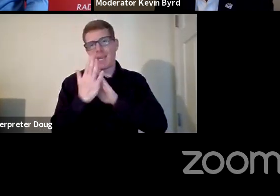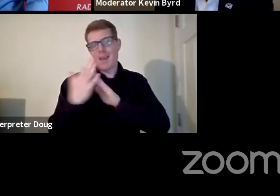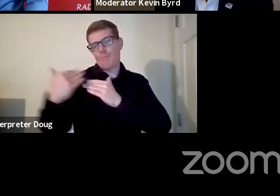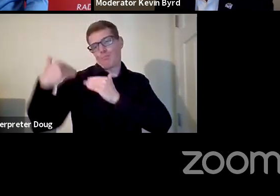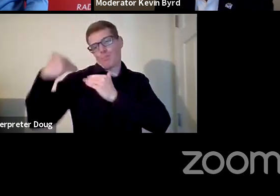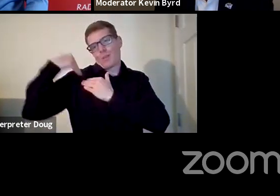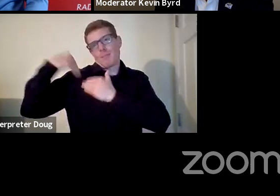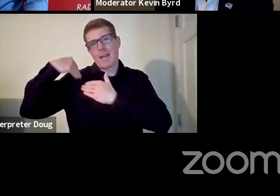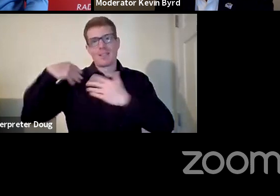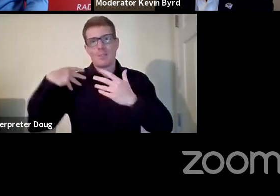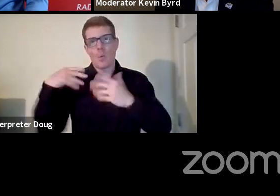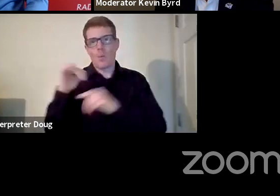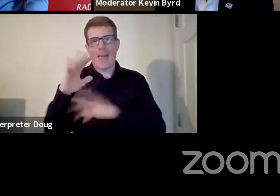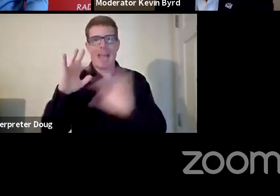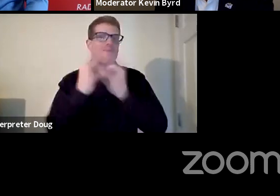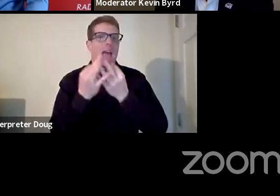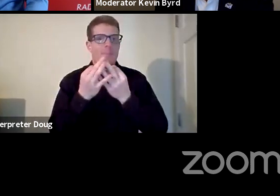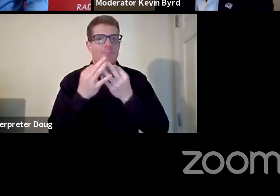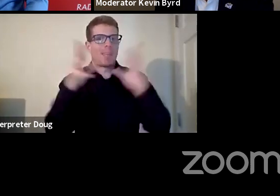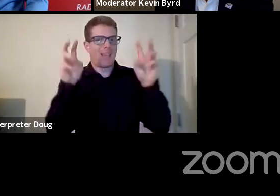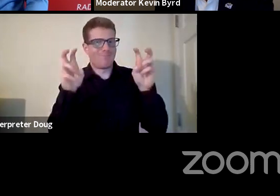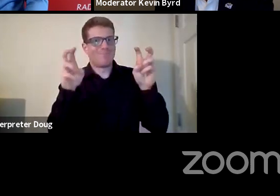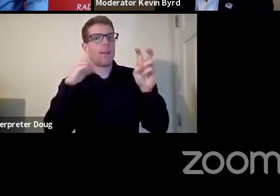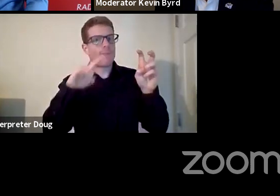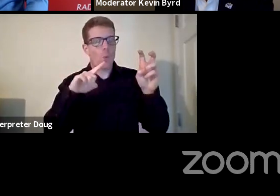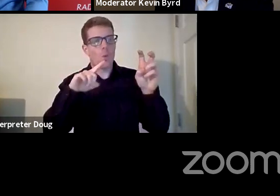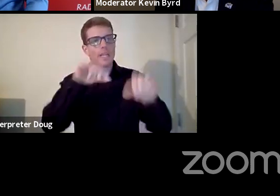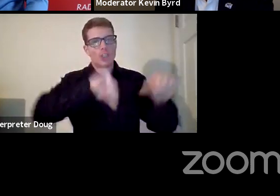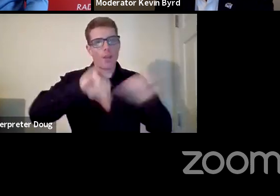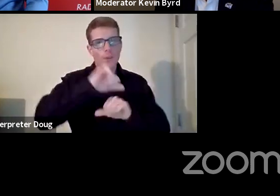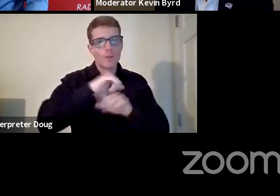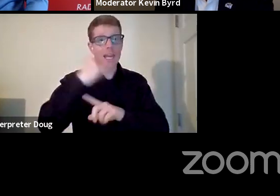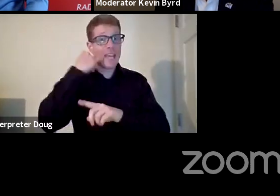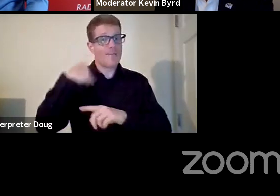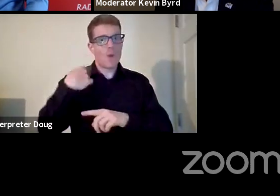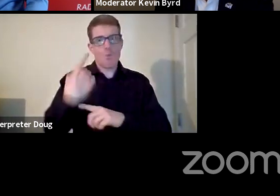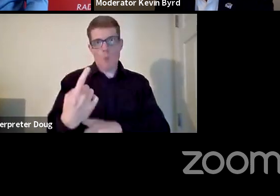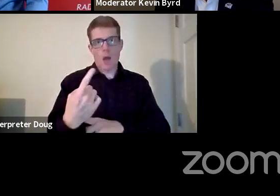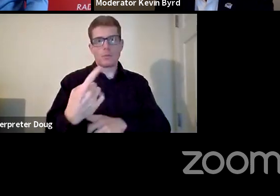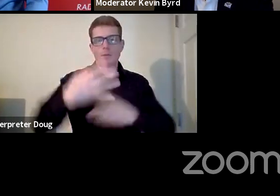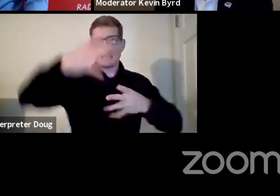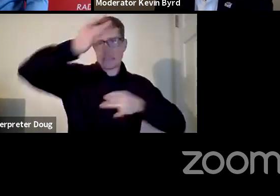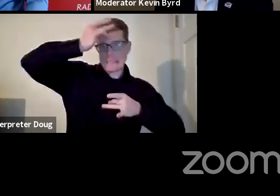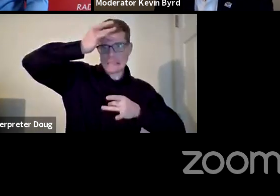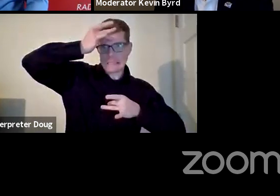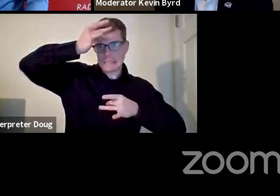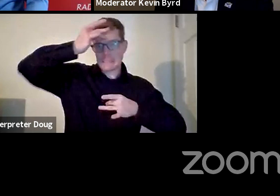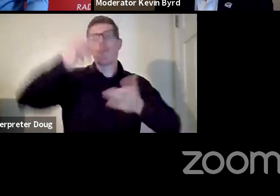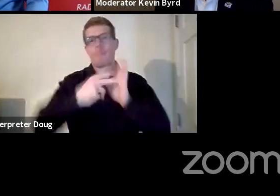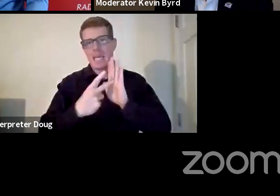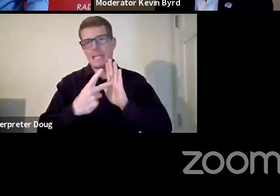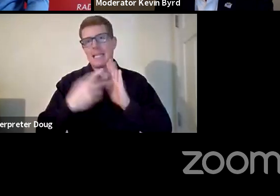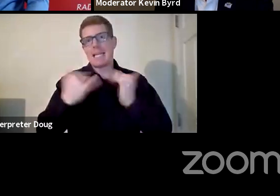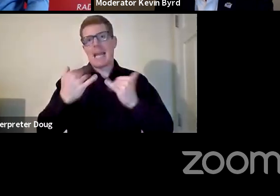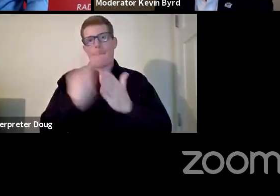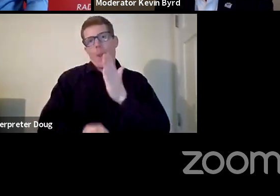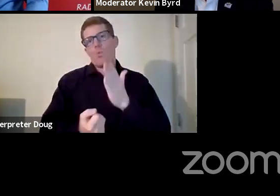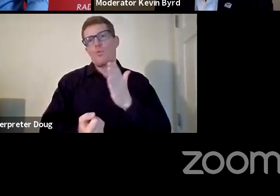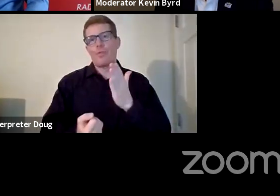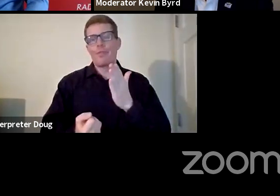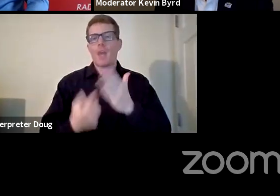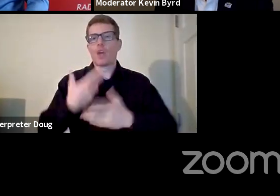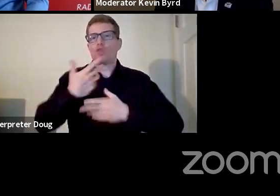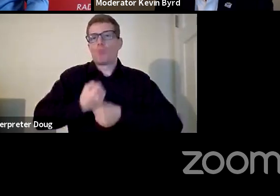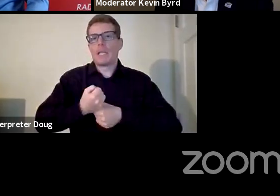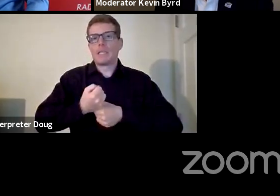them contracts the disease, they're gonna have to both be, they're gonna have to trust each other and